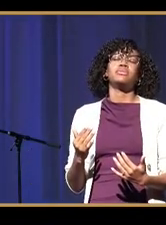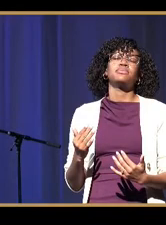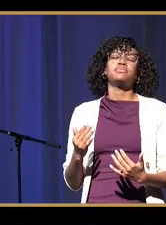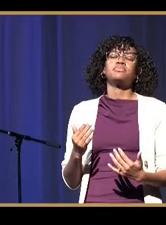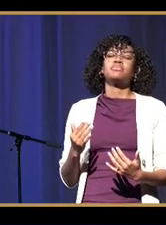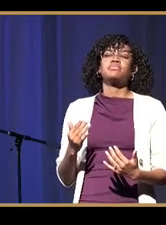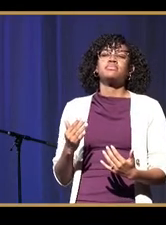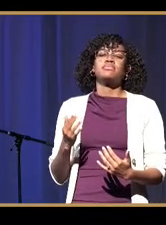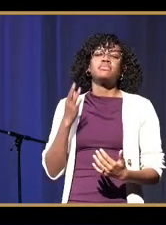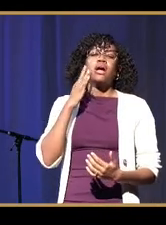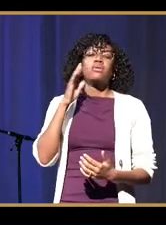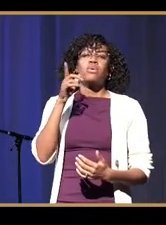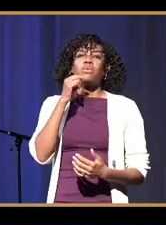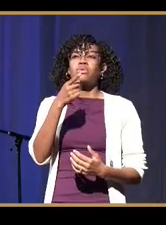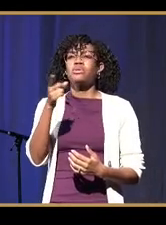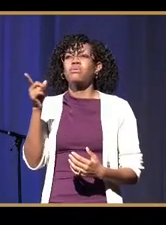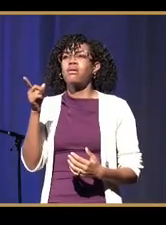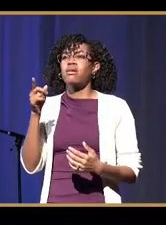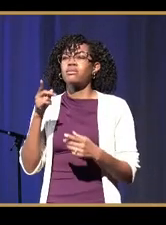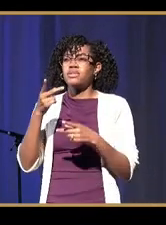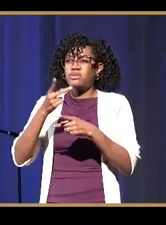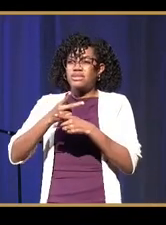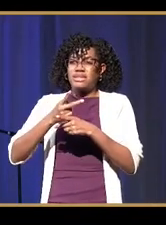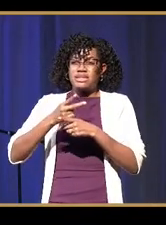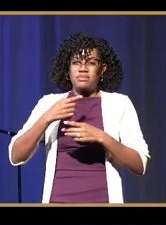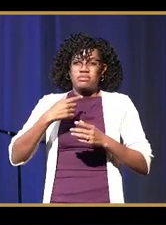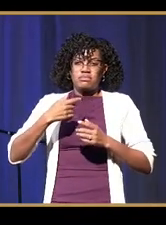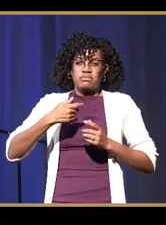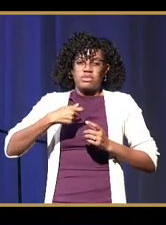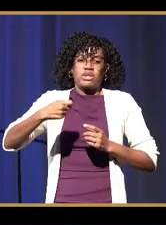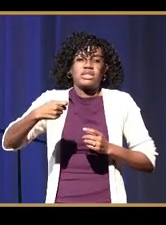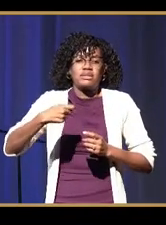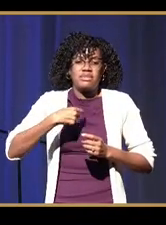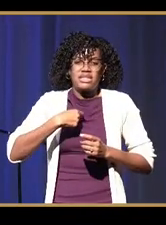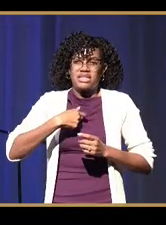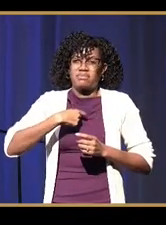Oh, I don't know who you are, but you keep pulling.